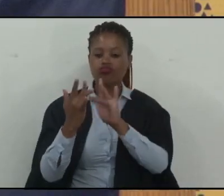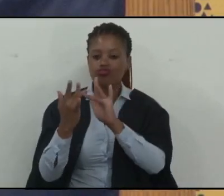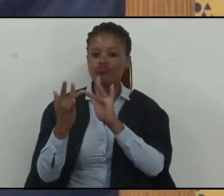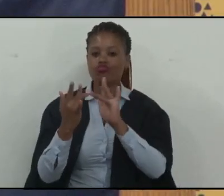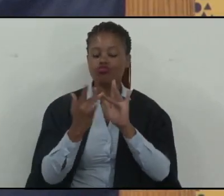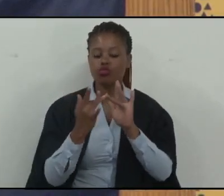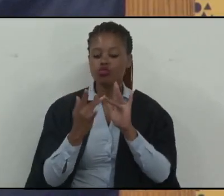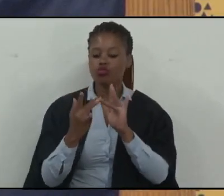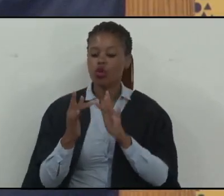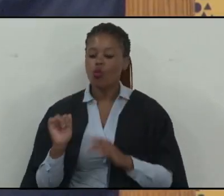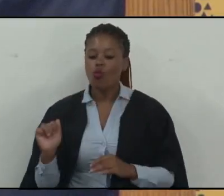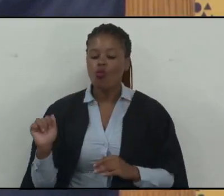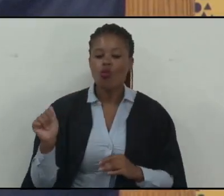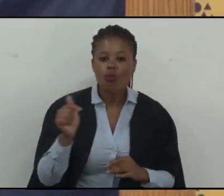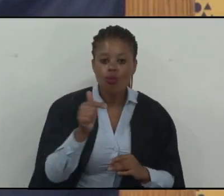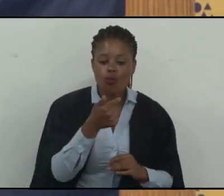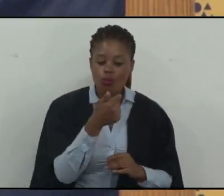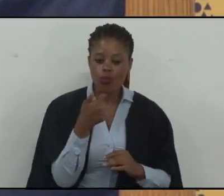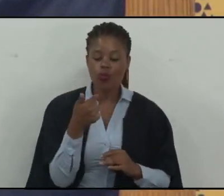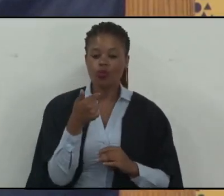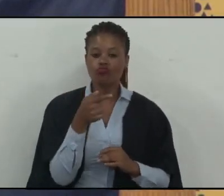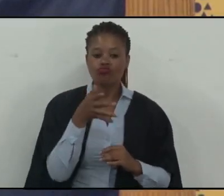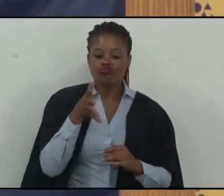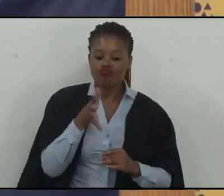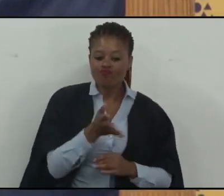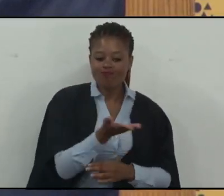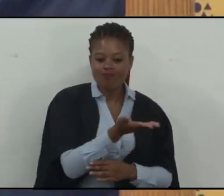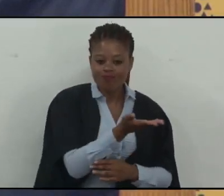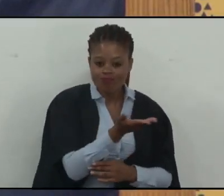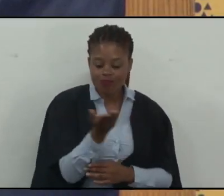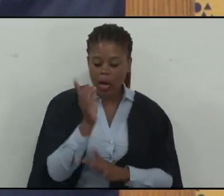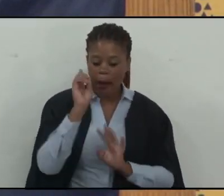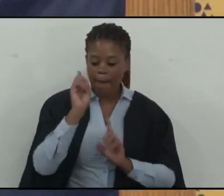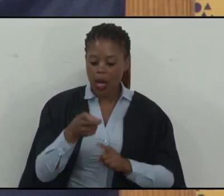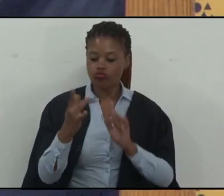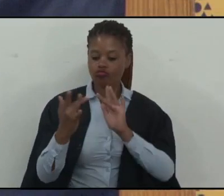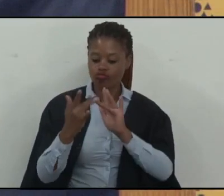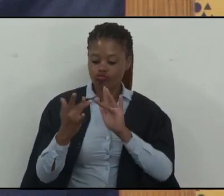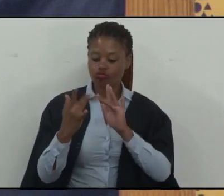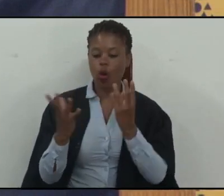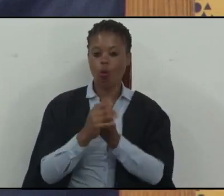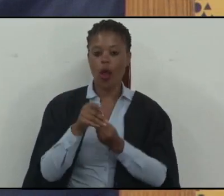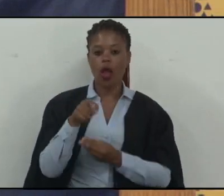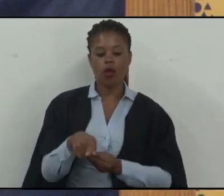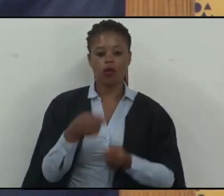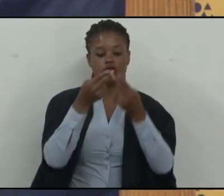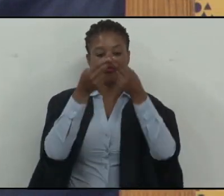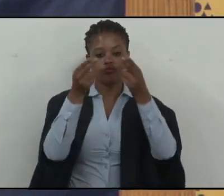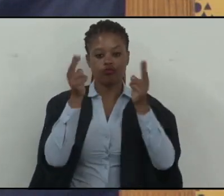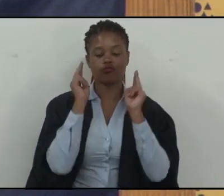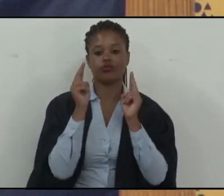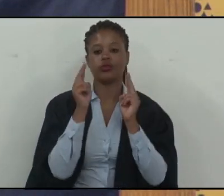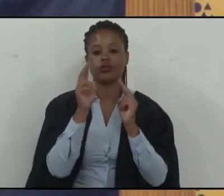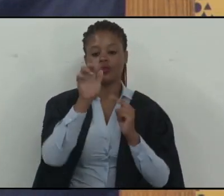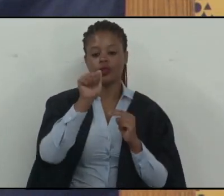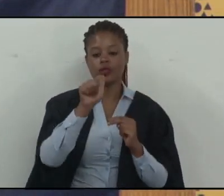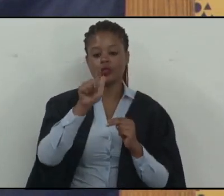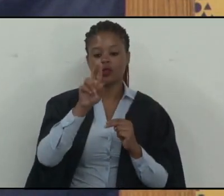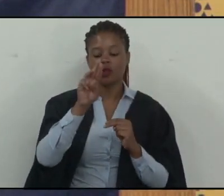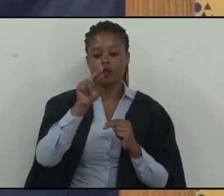you at our university, and we want you to stay in touch with the university through the